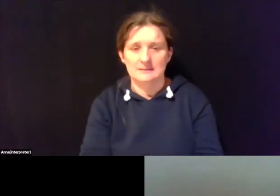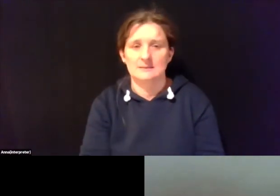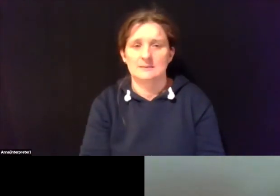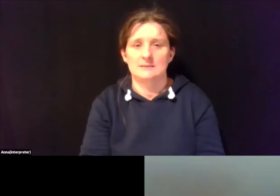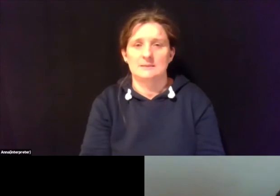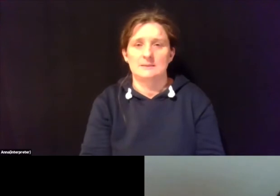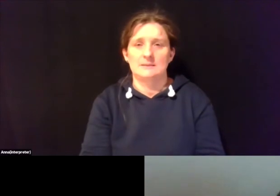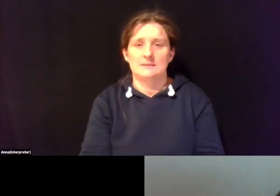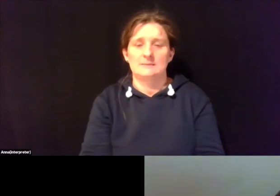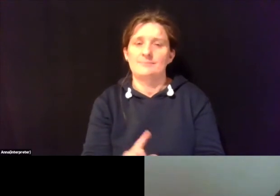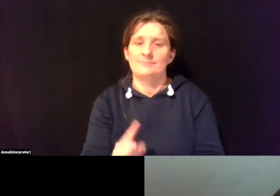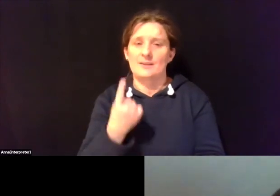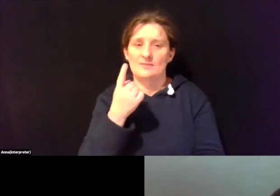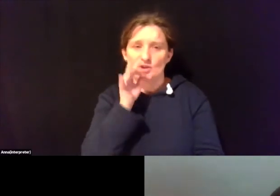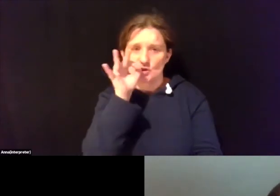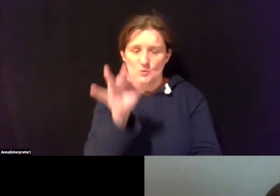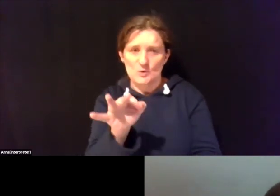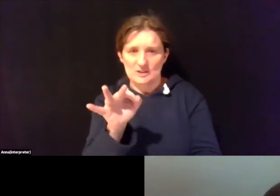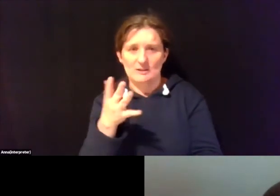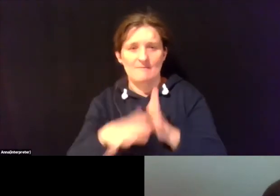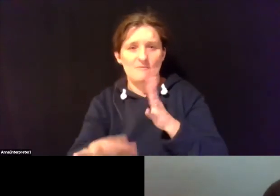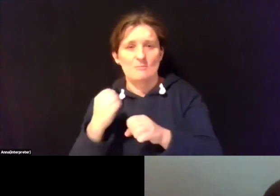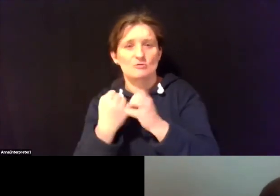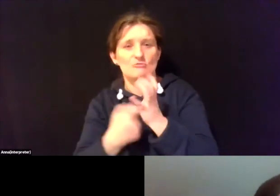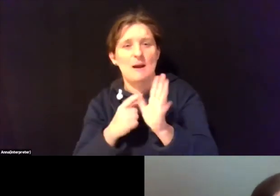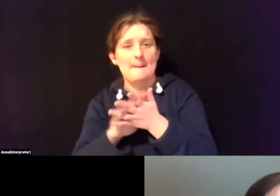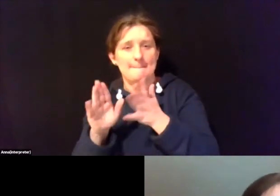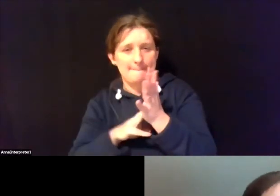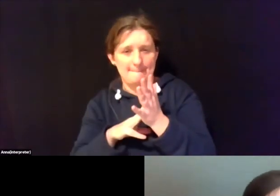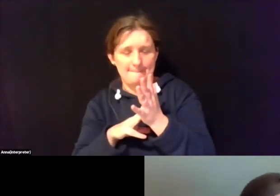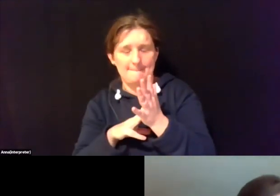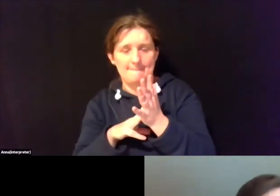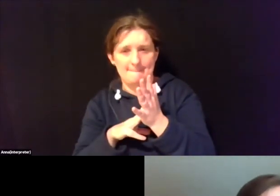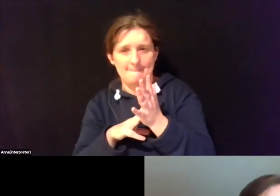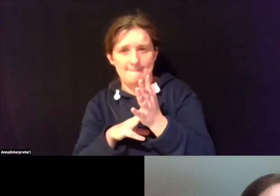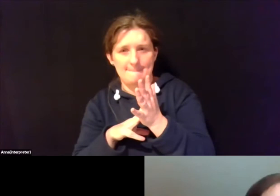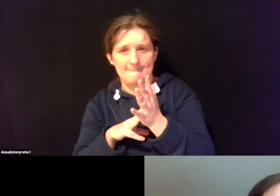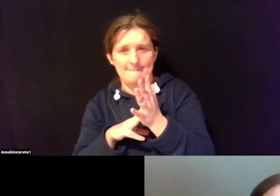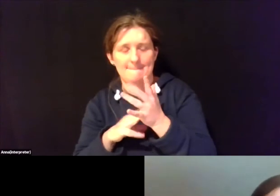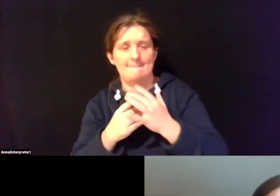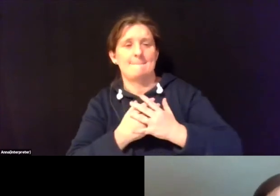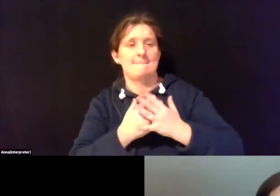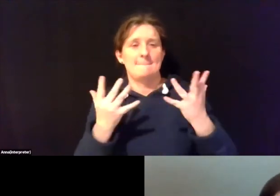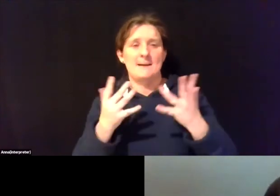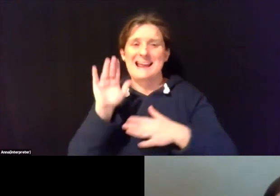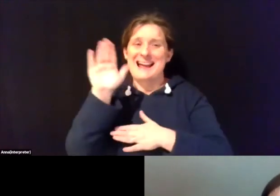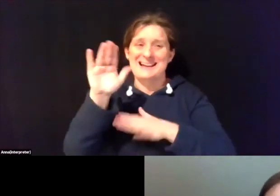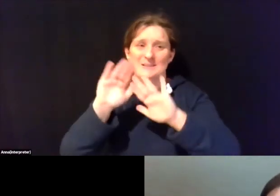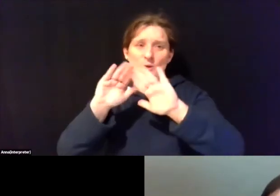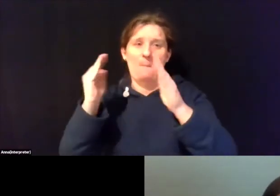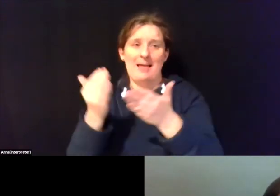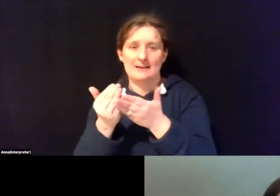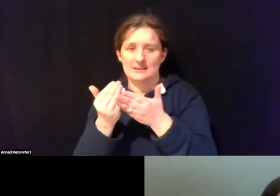Okay, so my first question comes from Graham. Graham has asked that, or he said, many of the exoplanets you've referred to